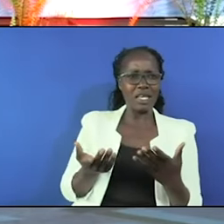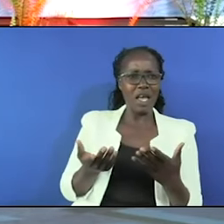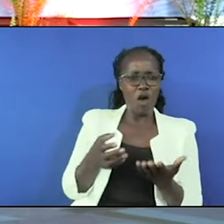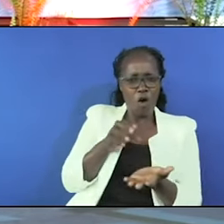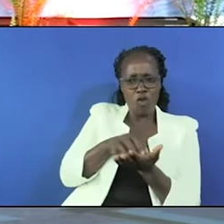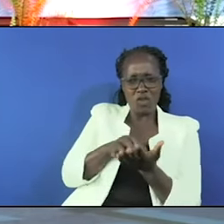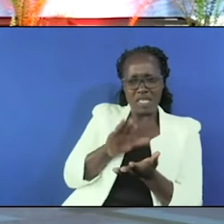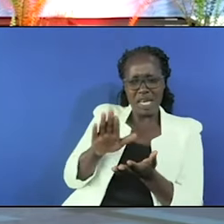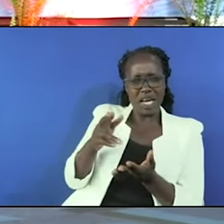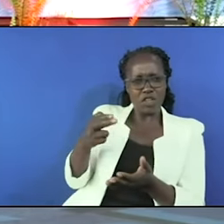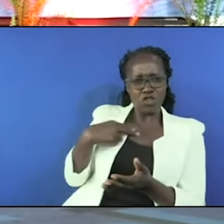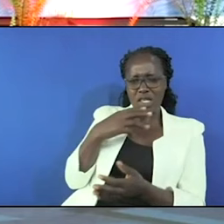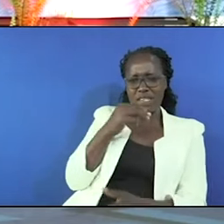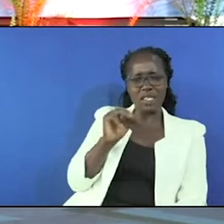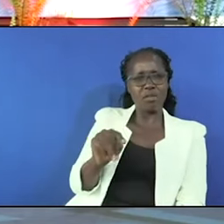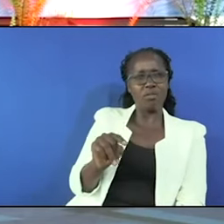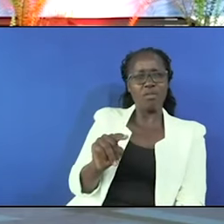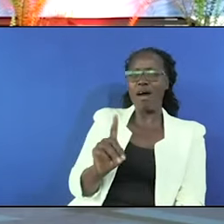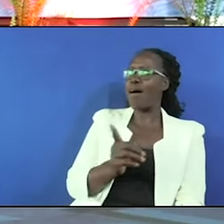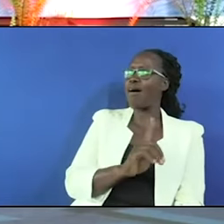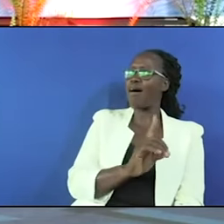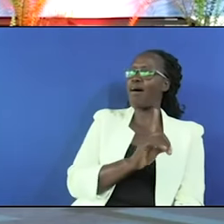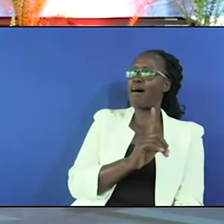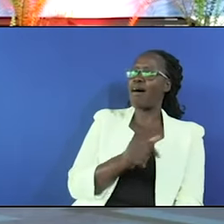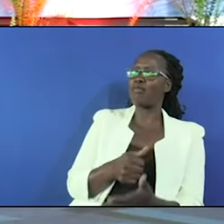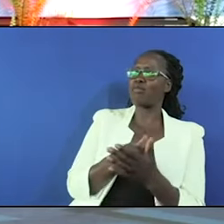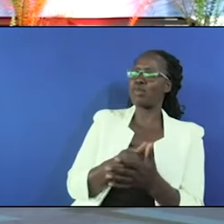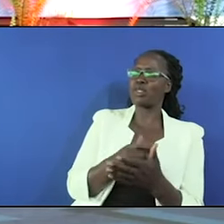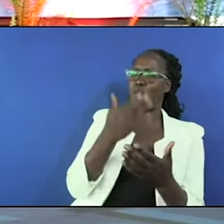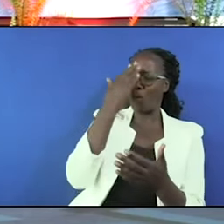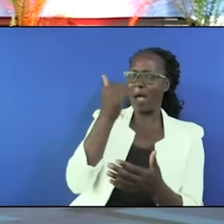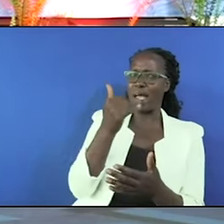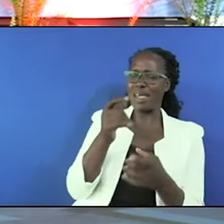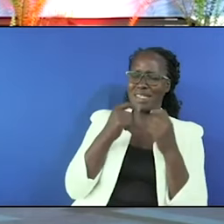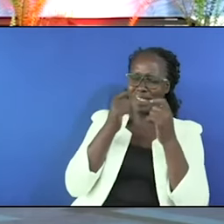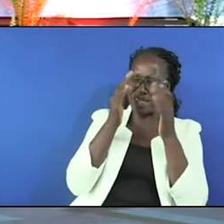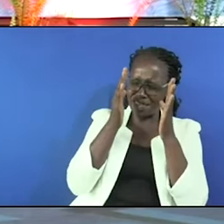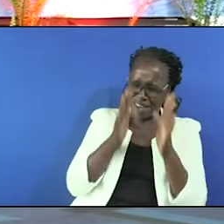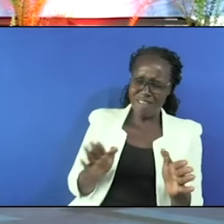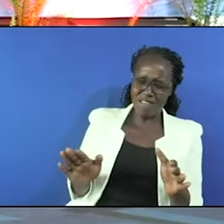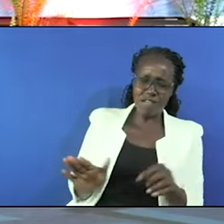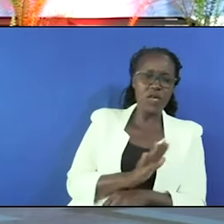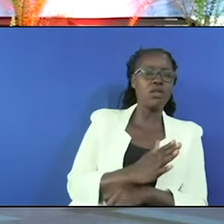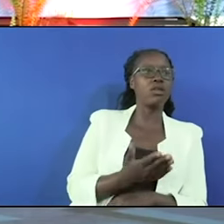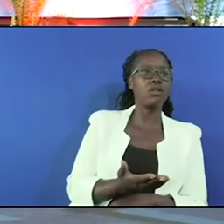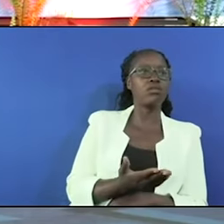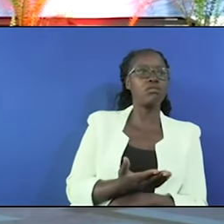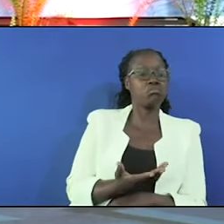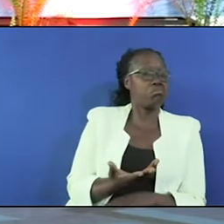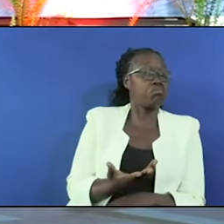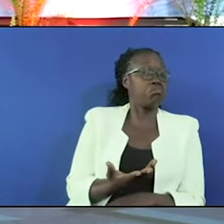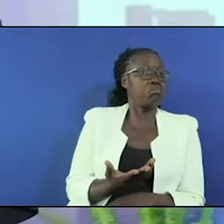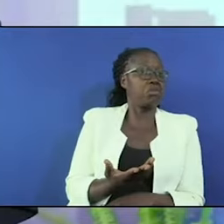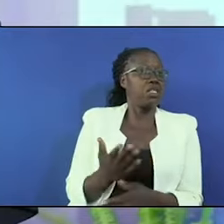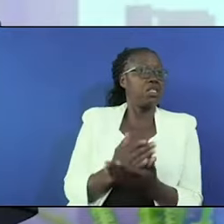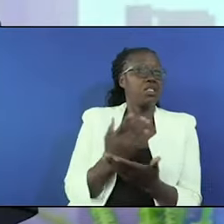stature to touch him? For she is a sinner. And you know some of us are like that.